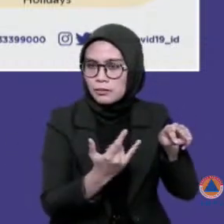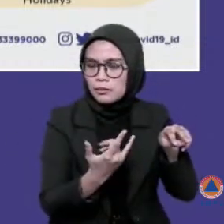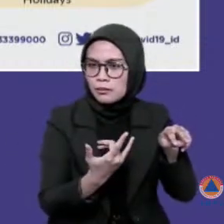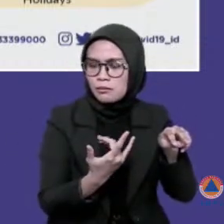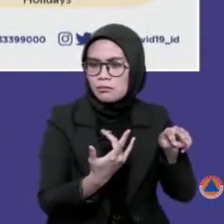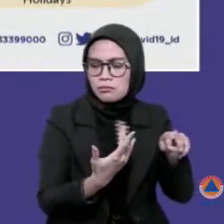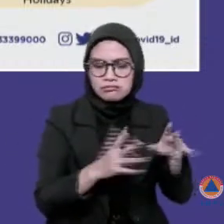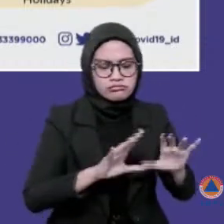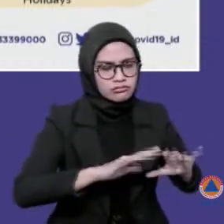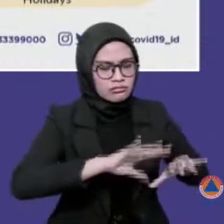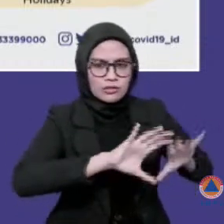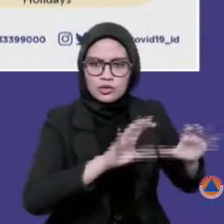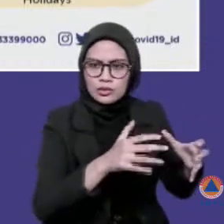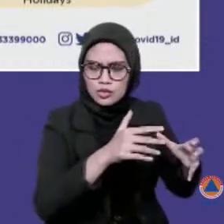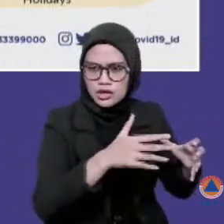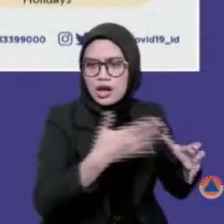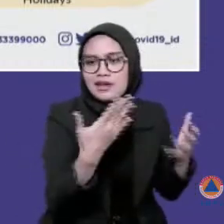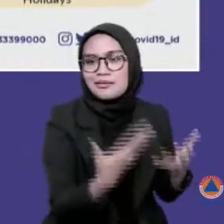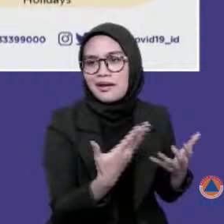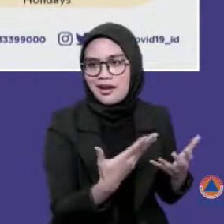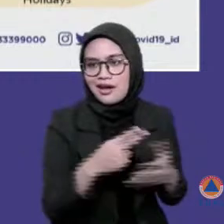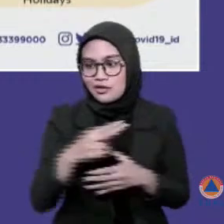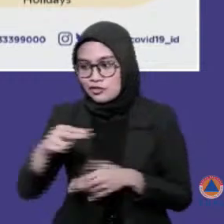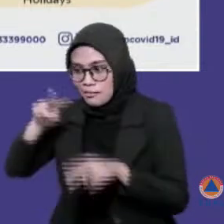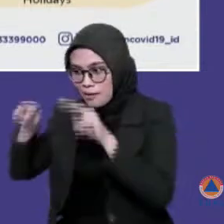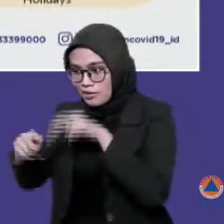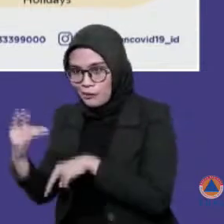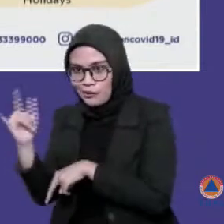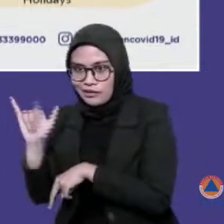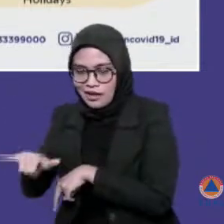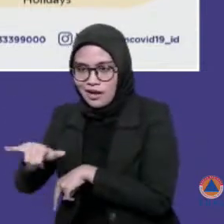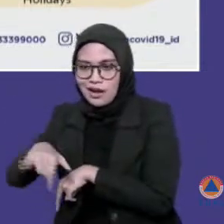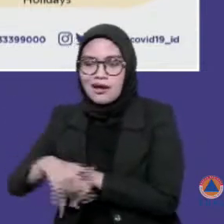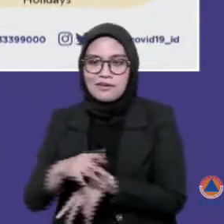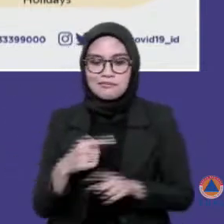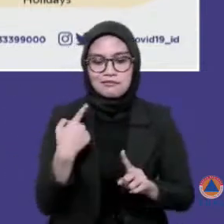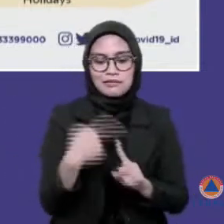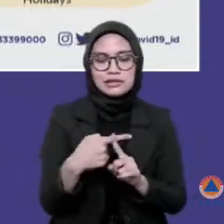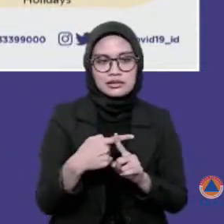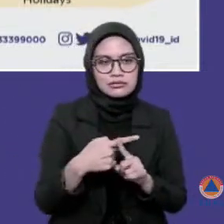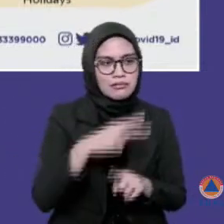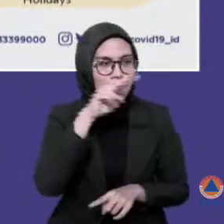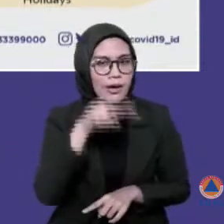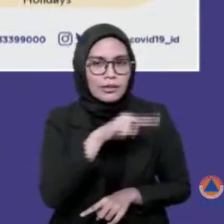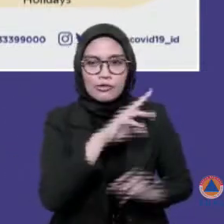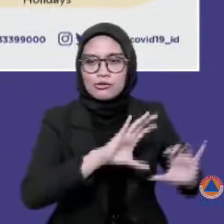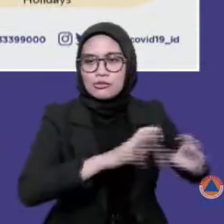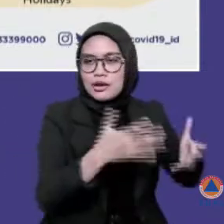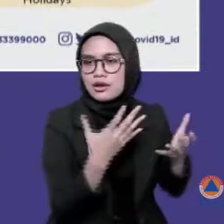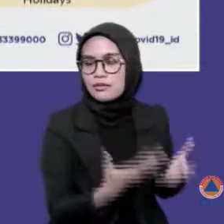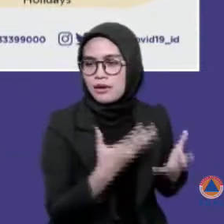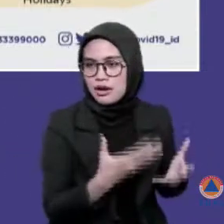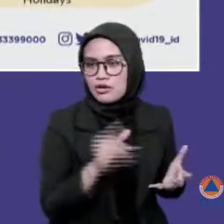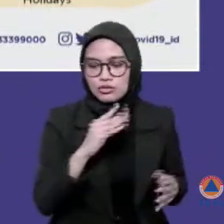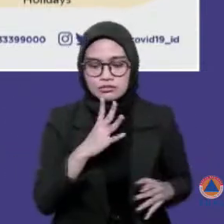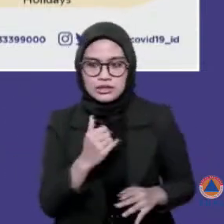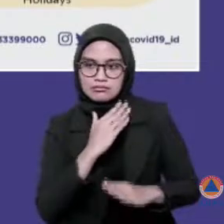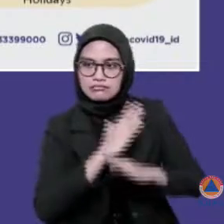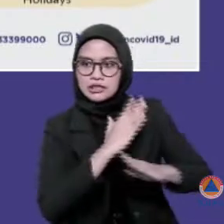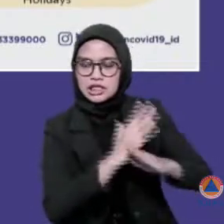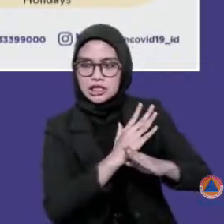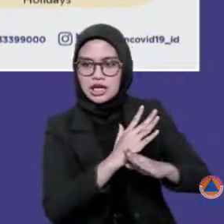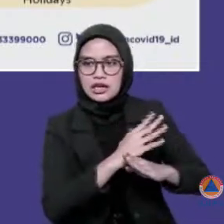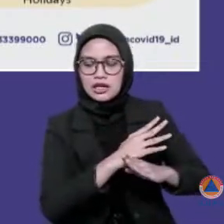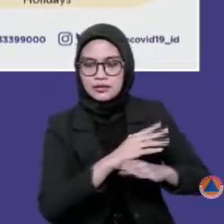globally, given the inextricable linkages between countries. For this reason,